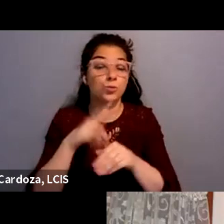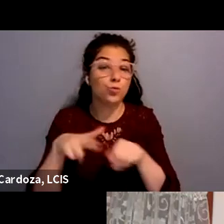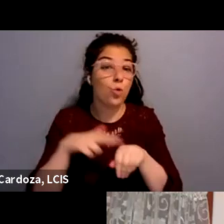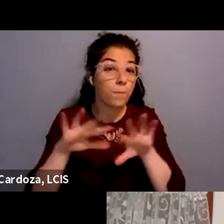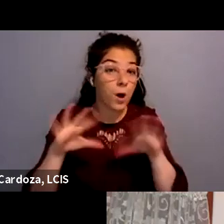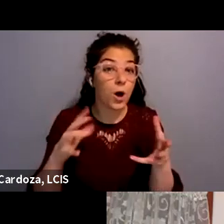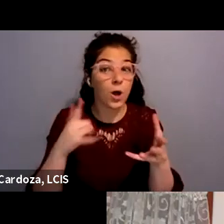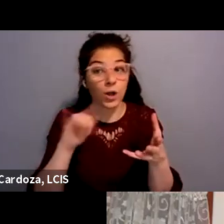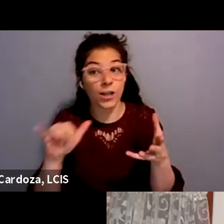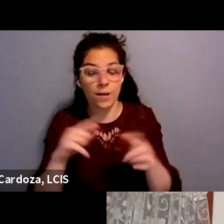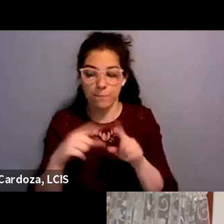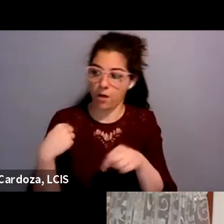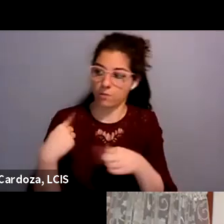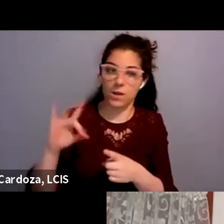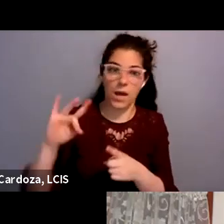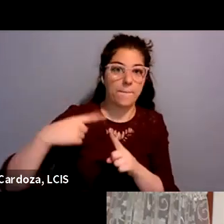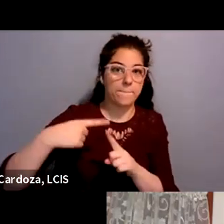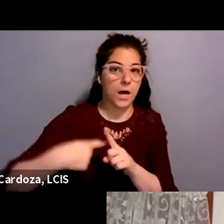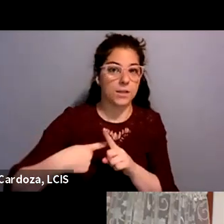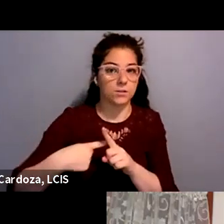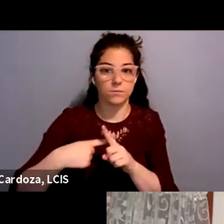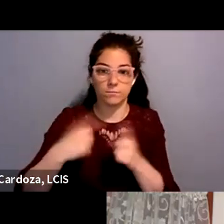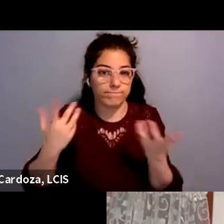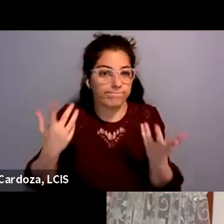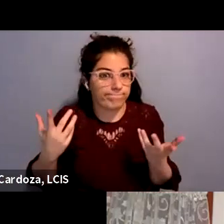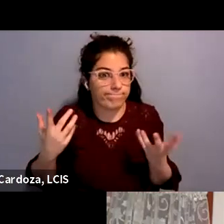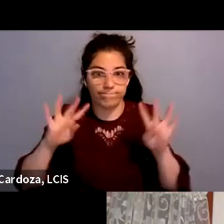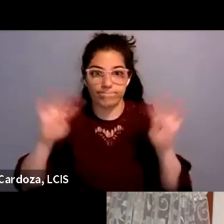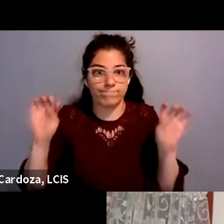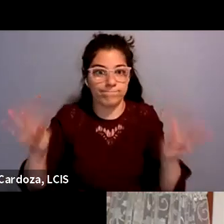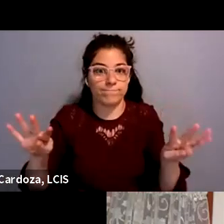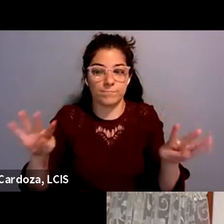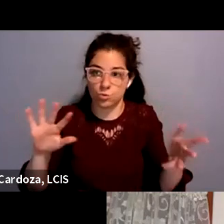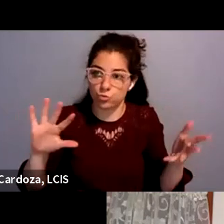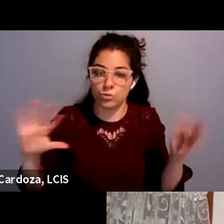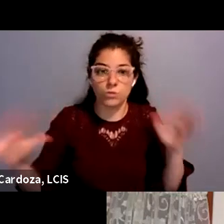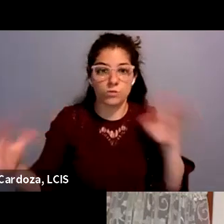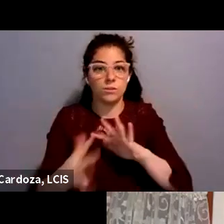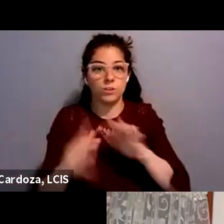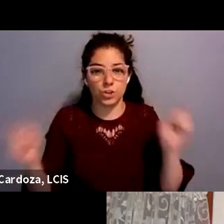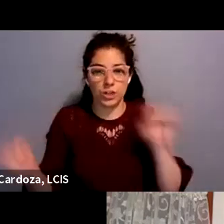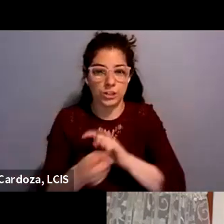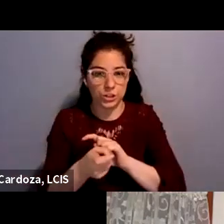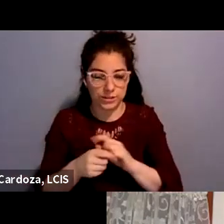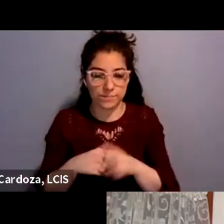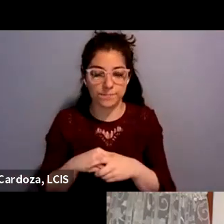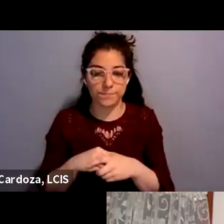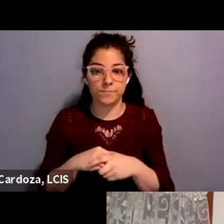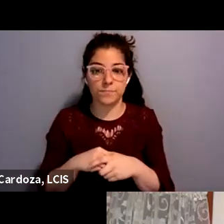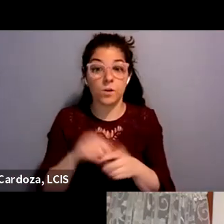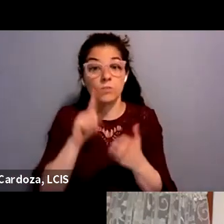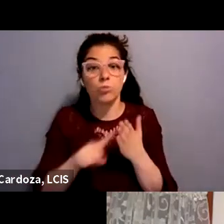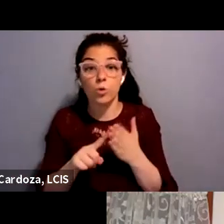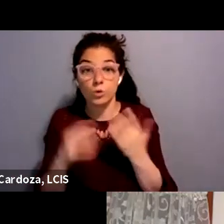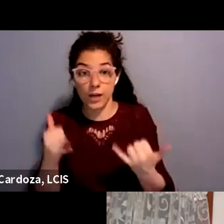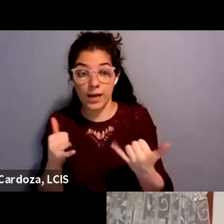the past 8 months, basically all bets have been off in a kind of a rapidly changing vortex. What we're going to explore today is